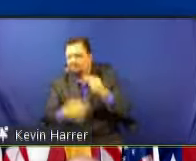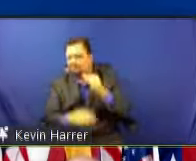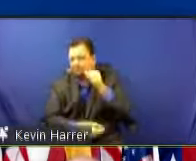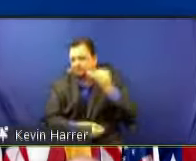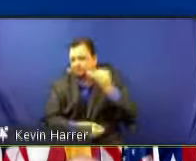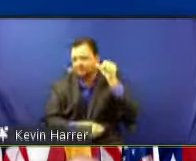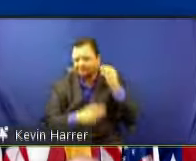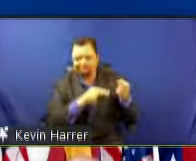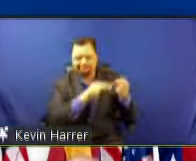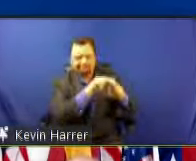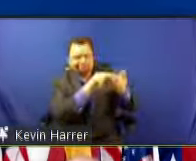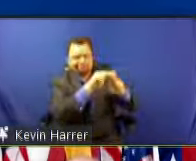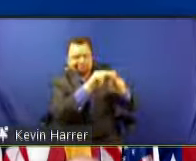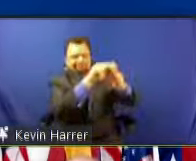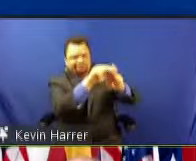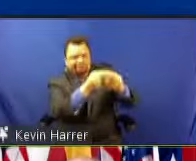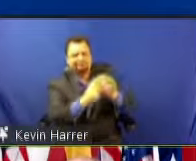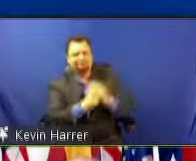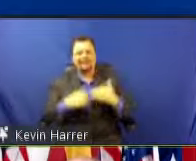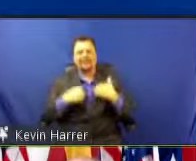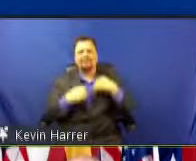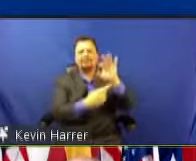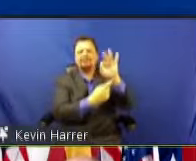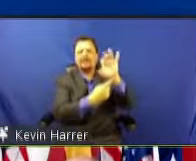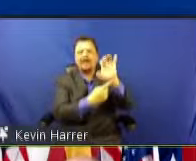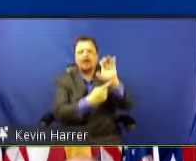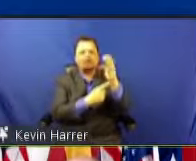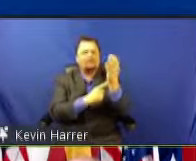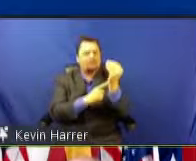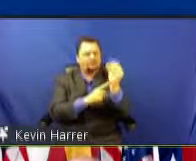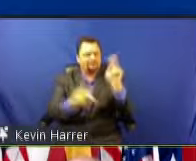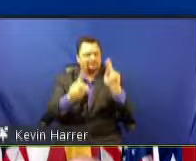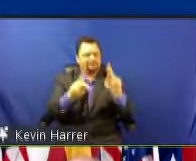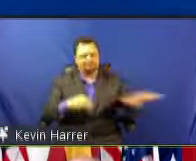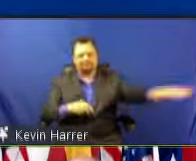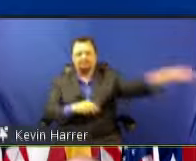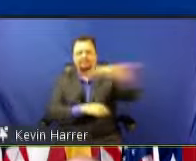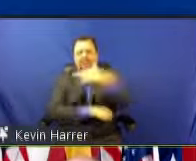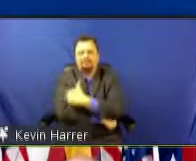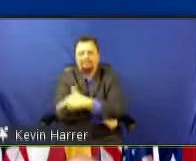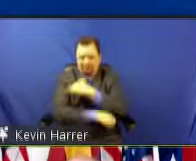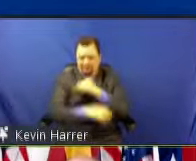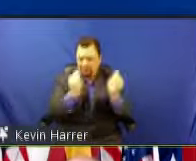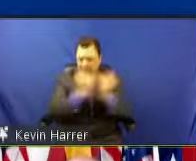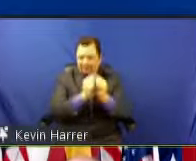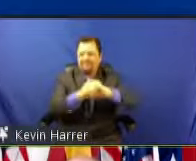COVID, 155, only 155 are vaccinated. So